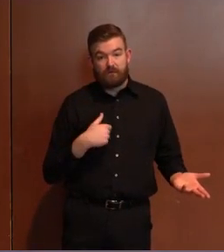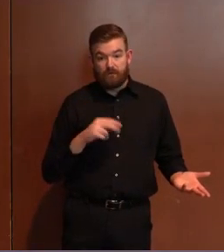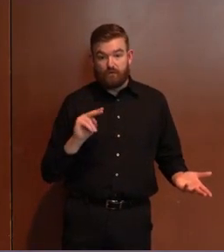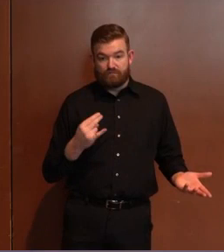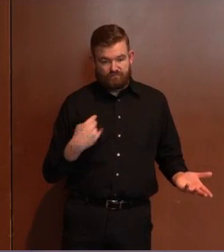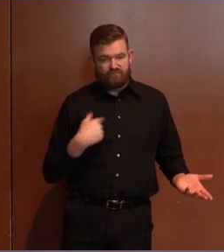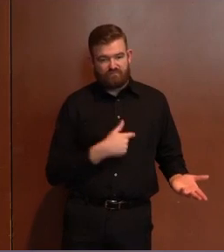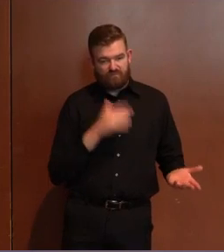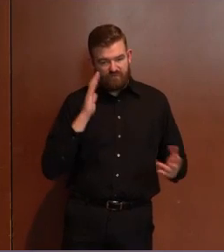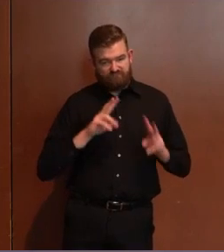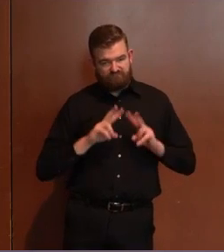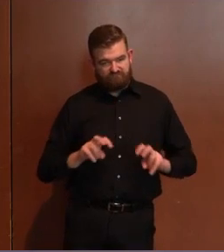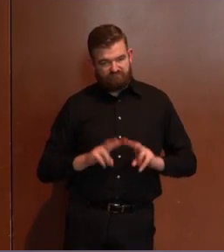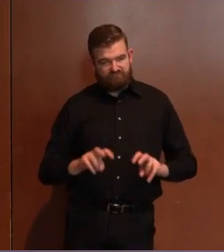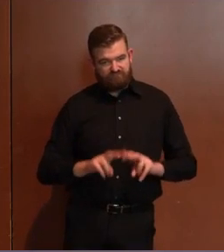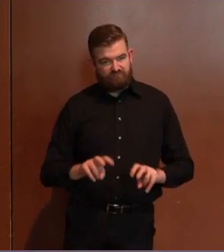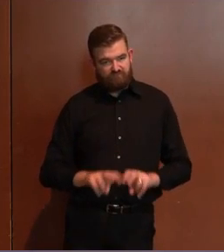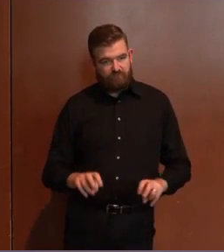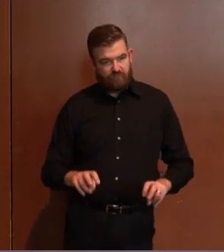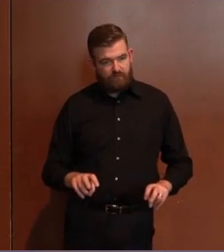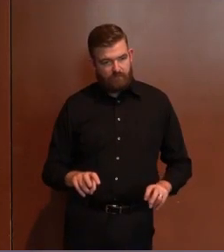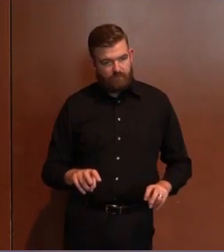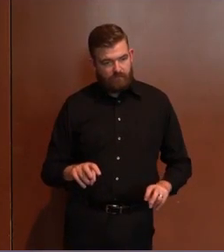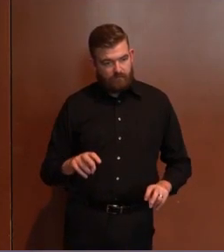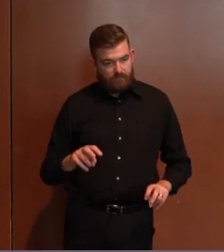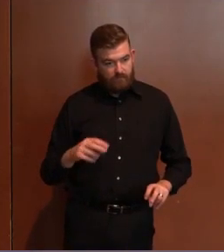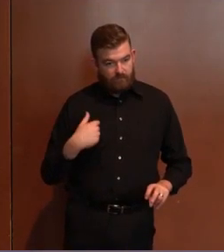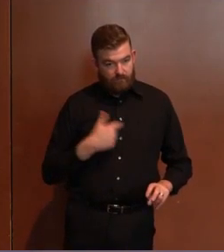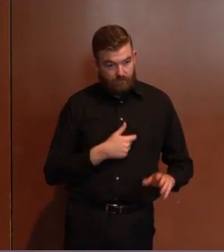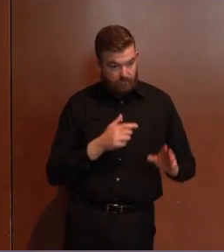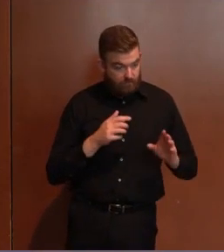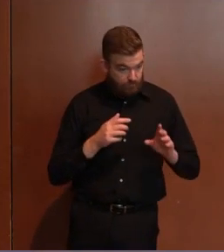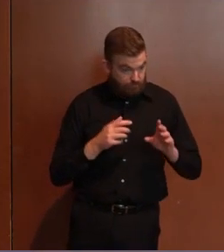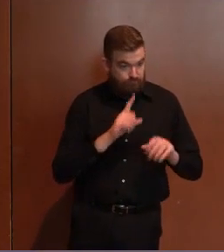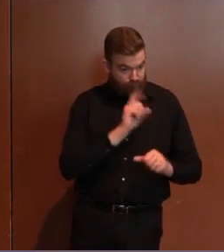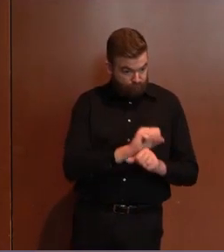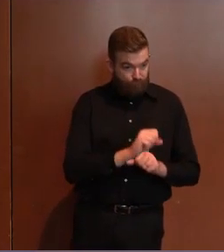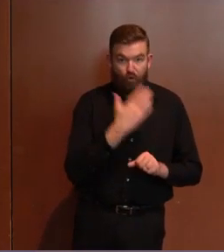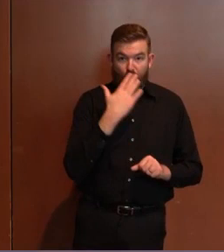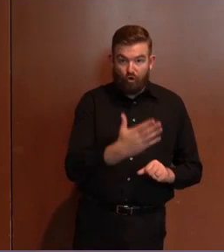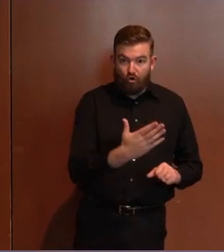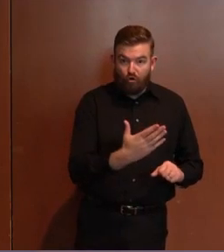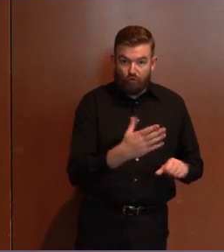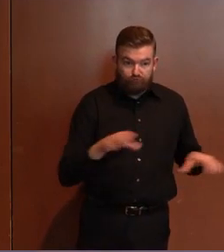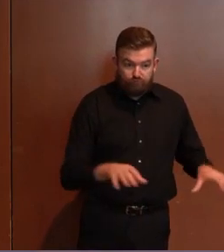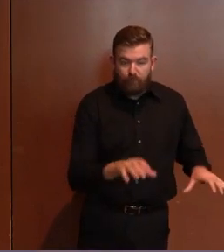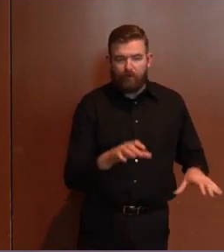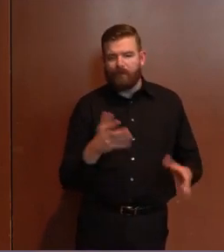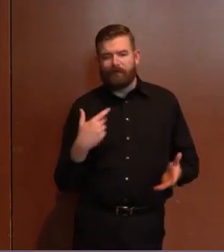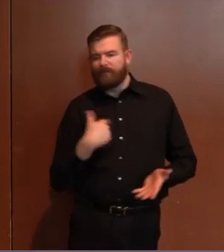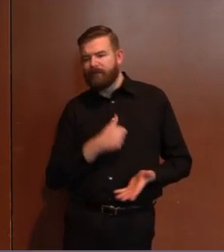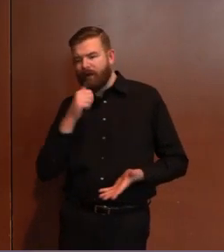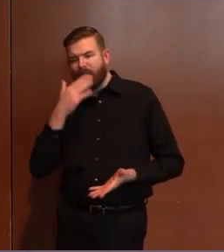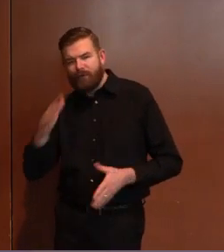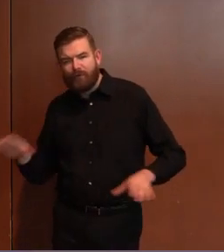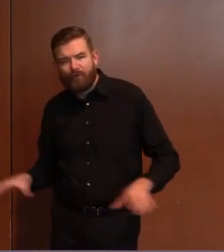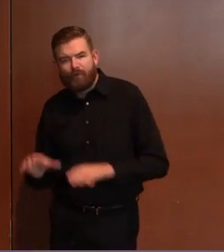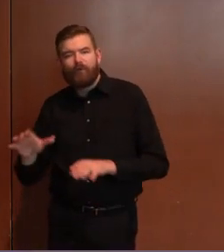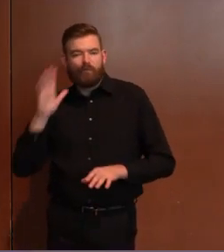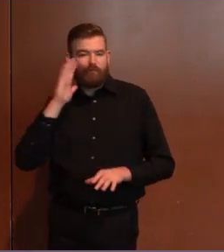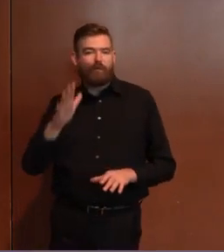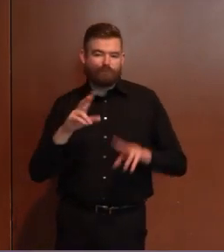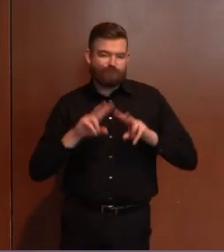of where were we prepared, where were we not prepared, and we're going to be, I don't know how that's going to take shape, but I promise you